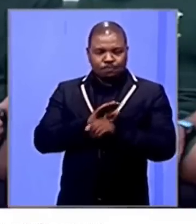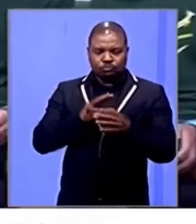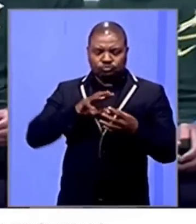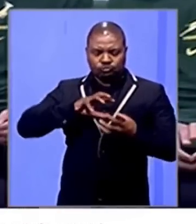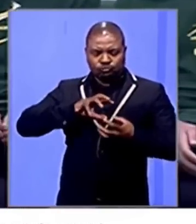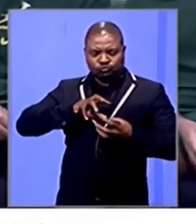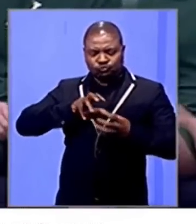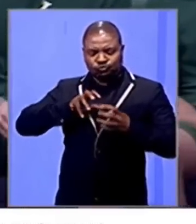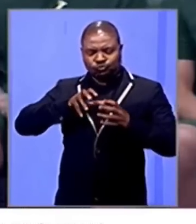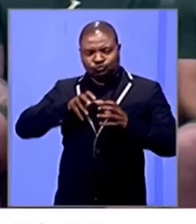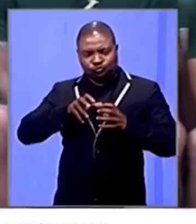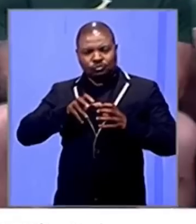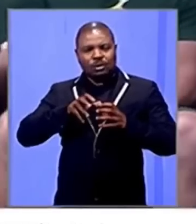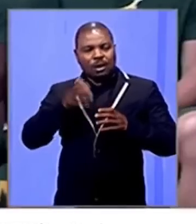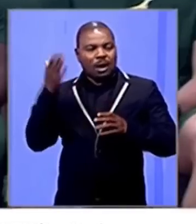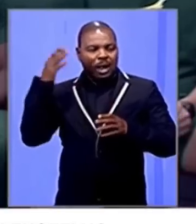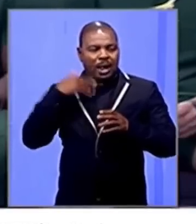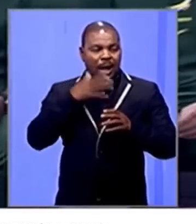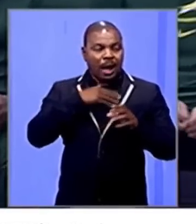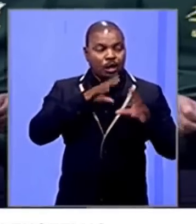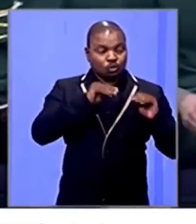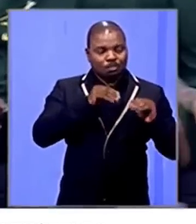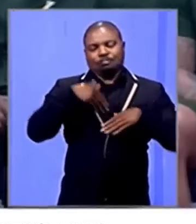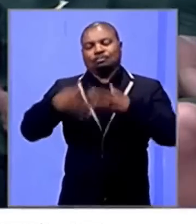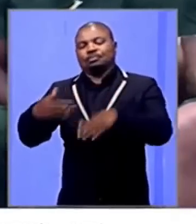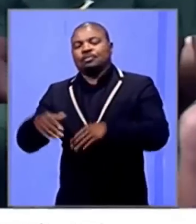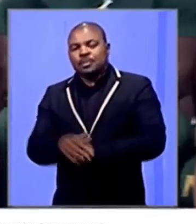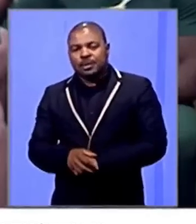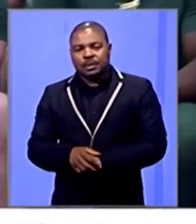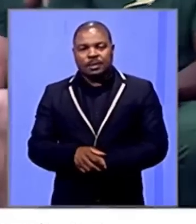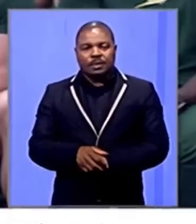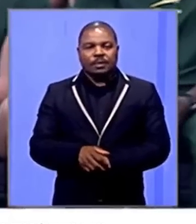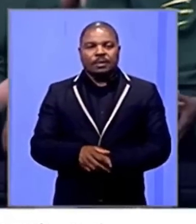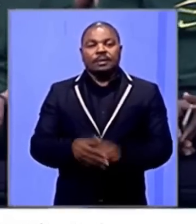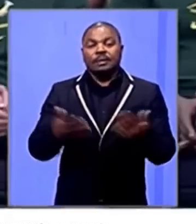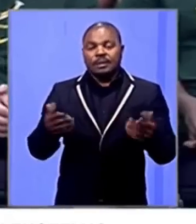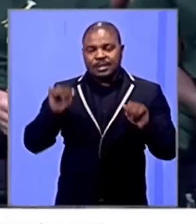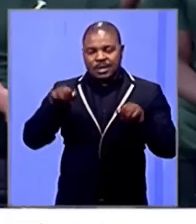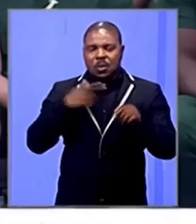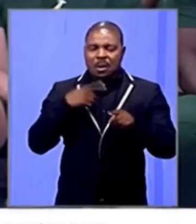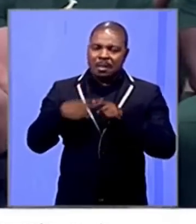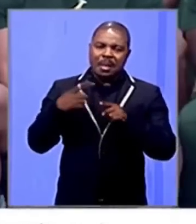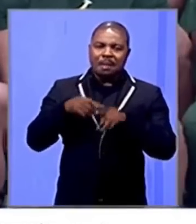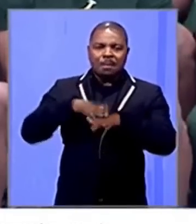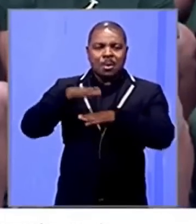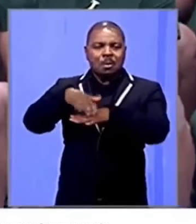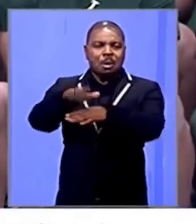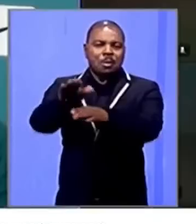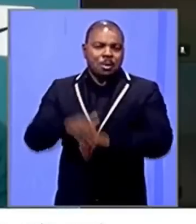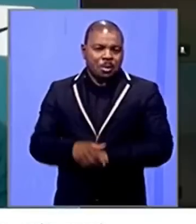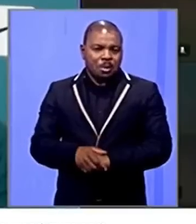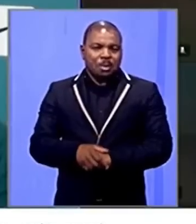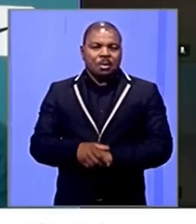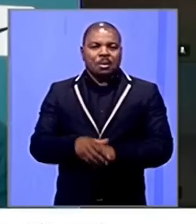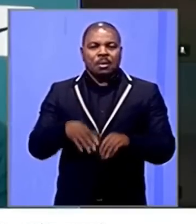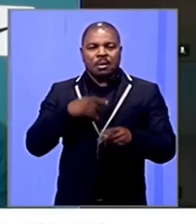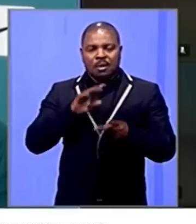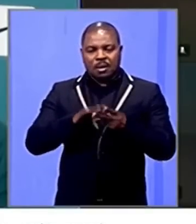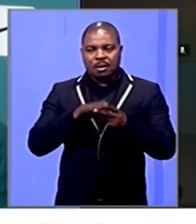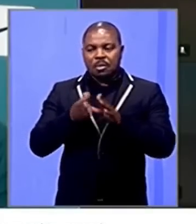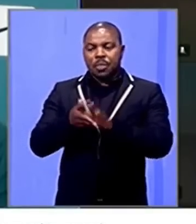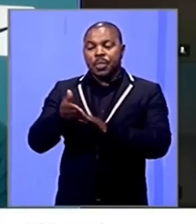where I actually left off and, building on that. This year around is we do get to play much more games, warm-up games leading up